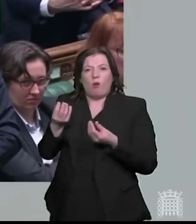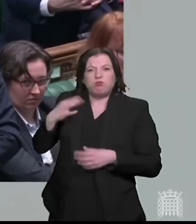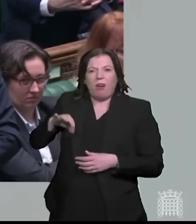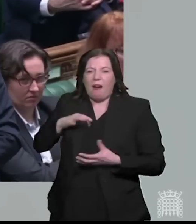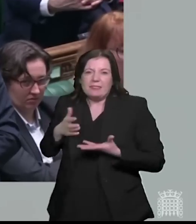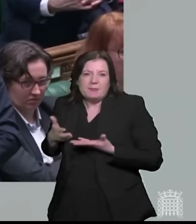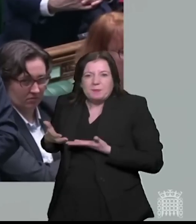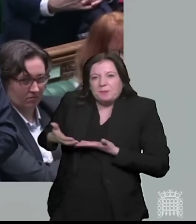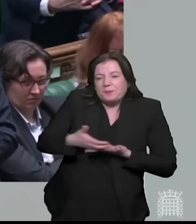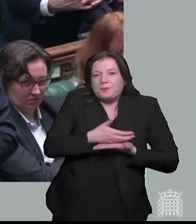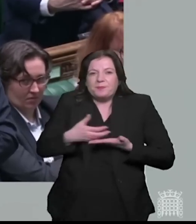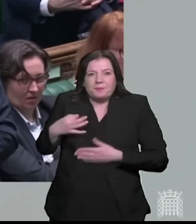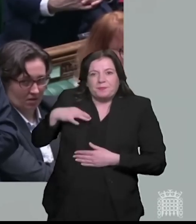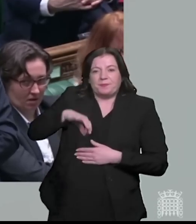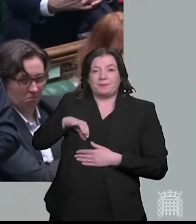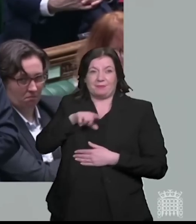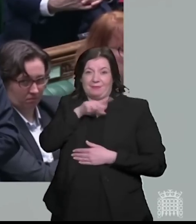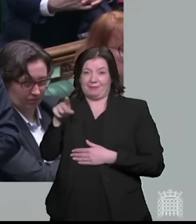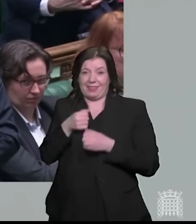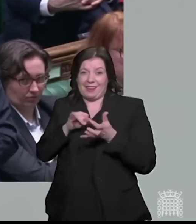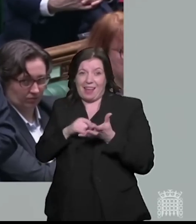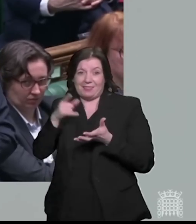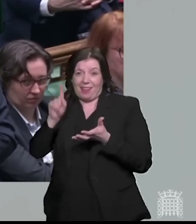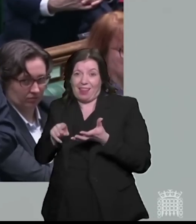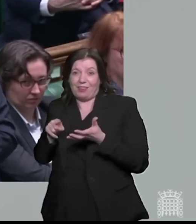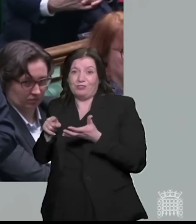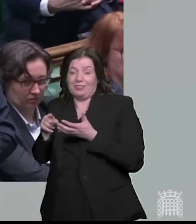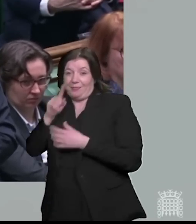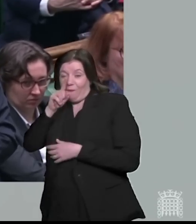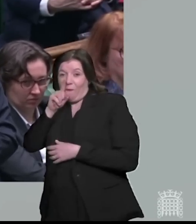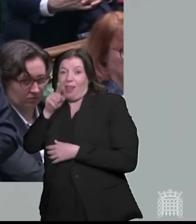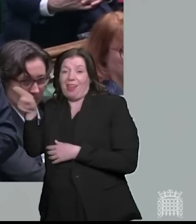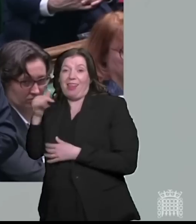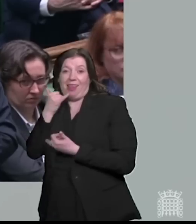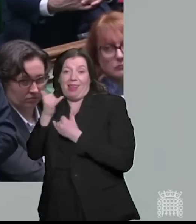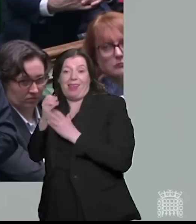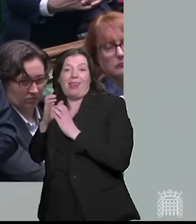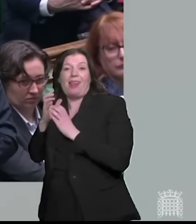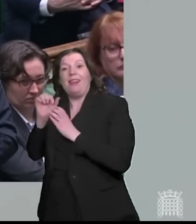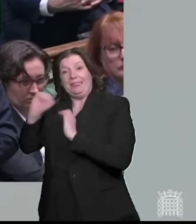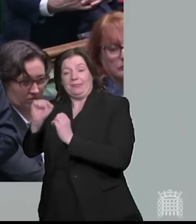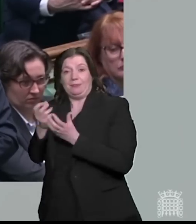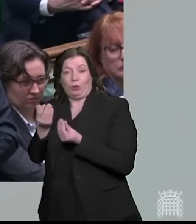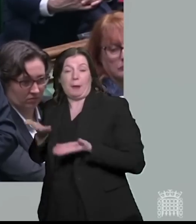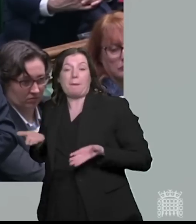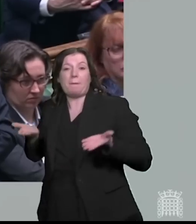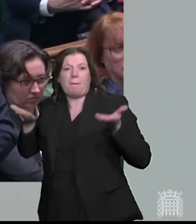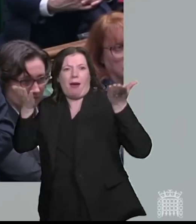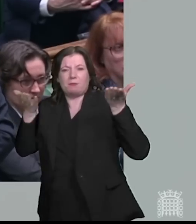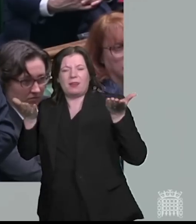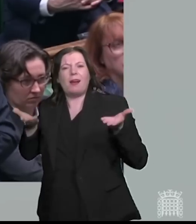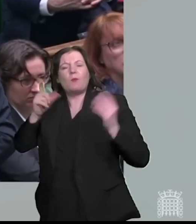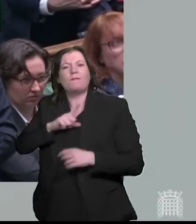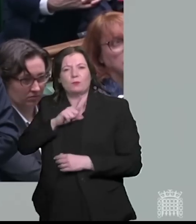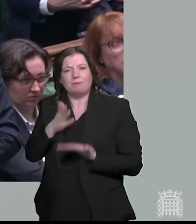profiteering by energy and telecoms companies. And thirdly, as I've said, They needed to ensure today, or even signal